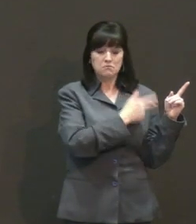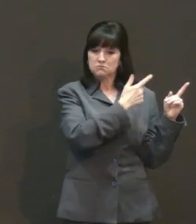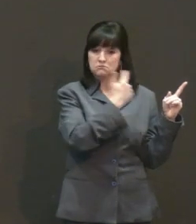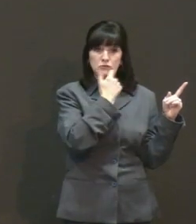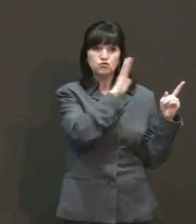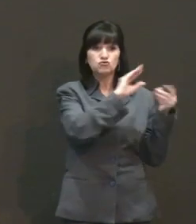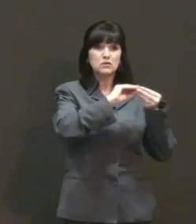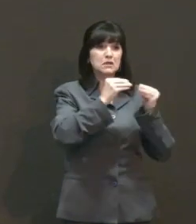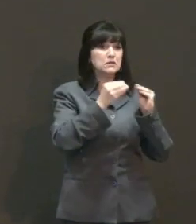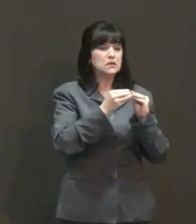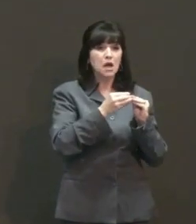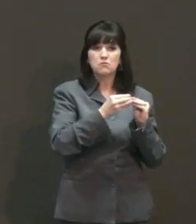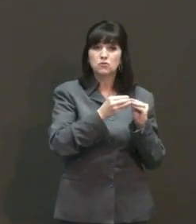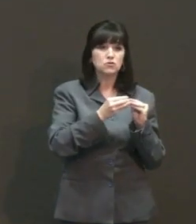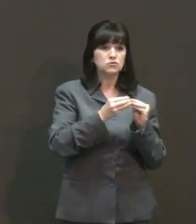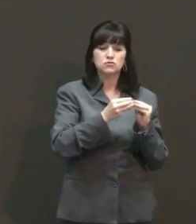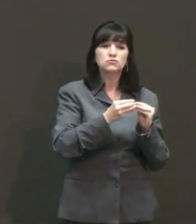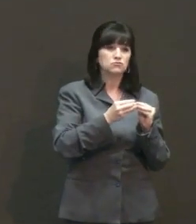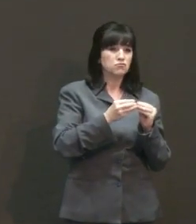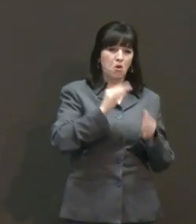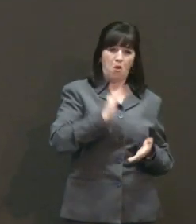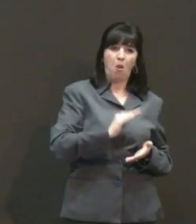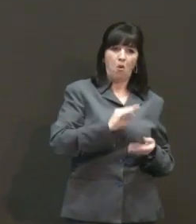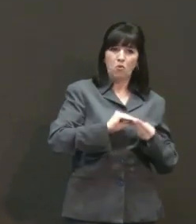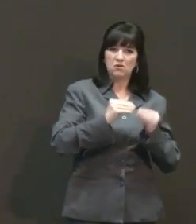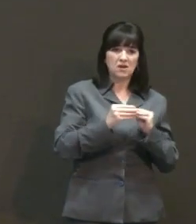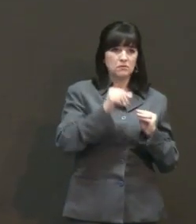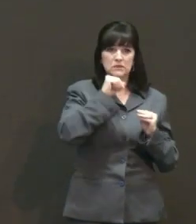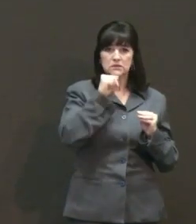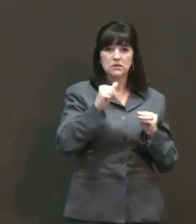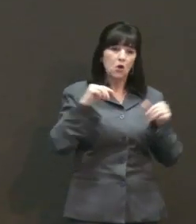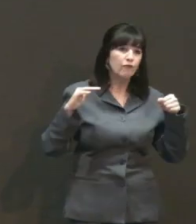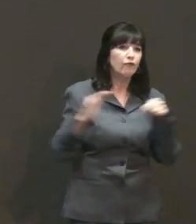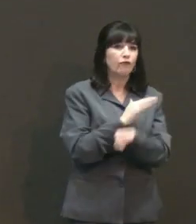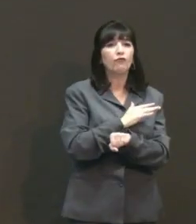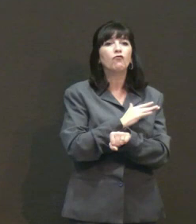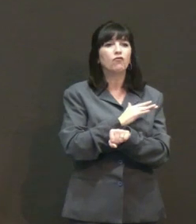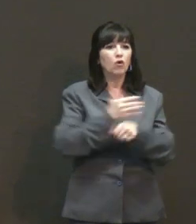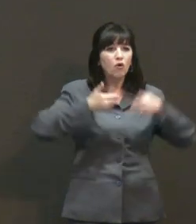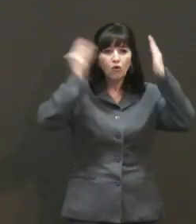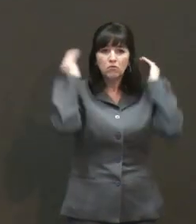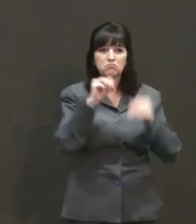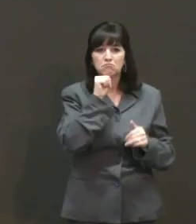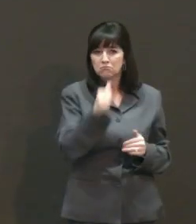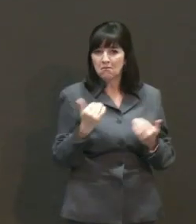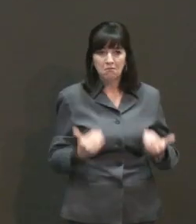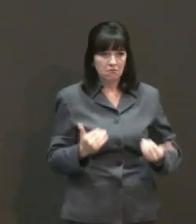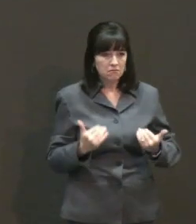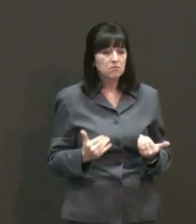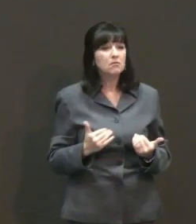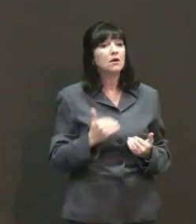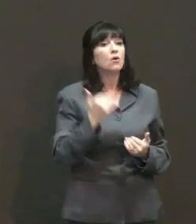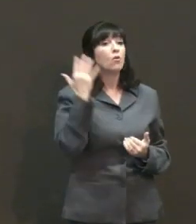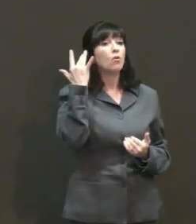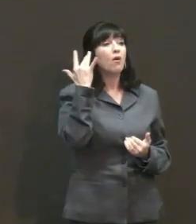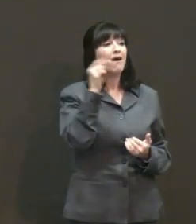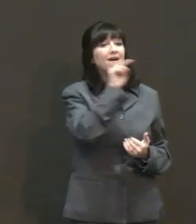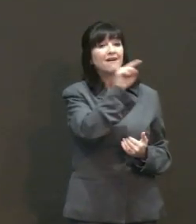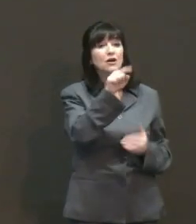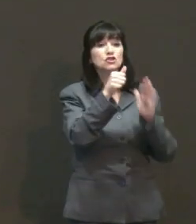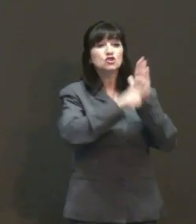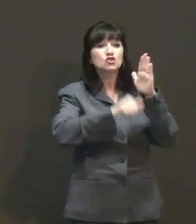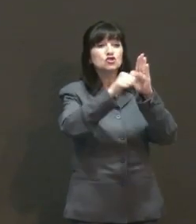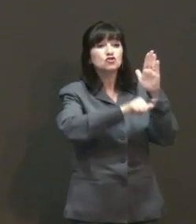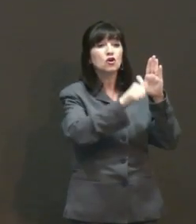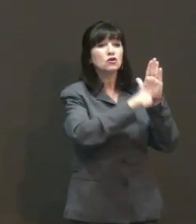census, so they've canceled elective surgeries. They've seen a decrease in emergency run volume, as we heard from Chief Logerman from Newcastle